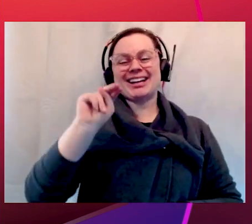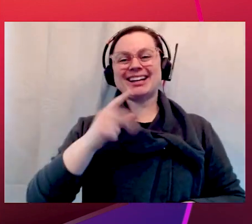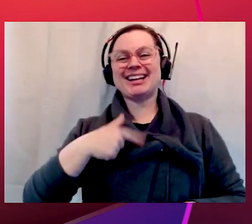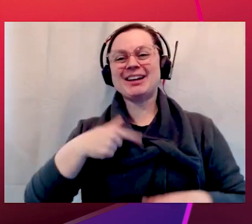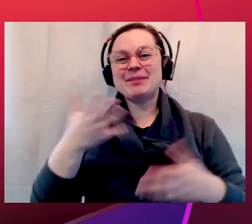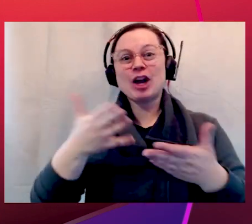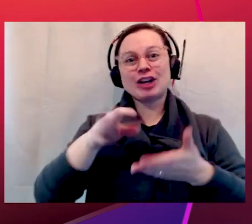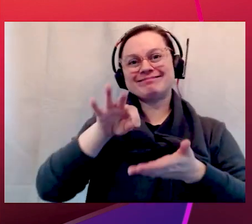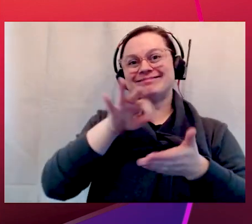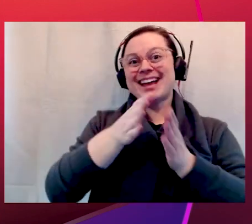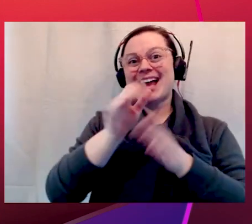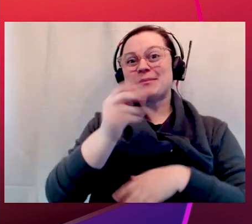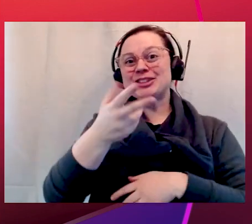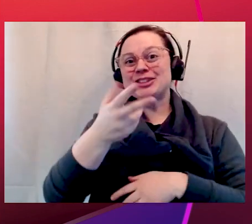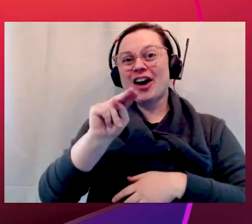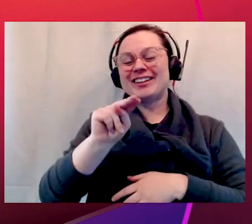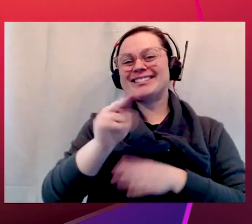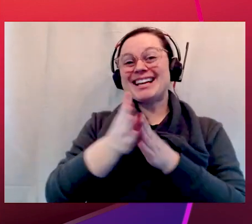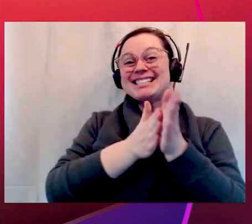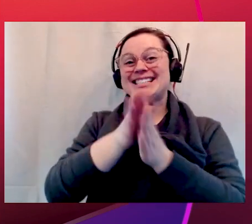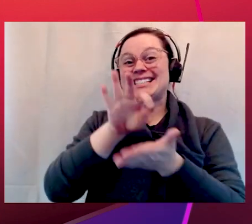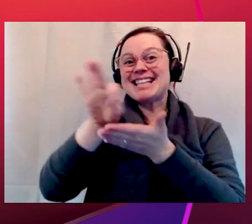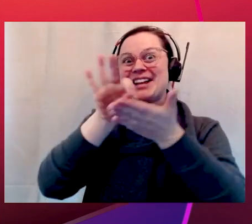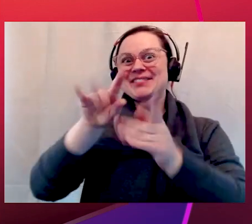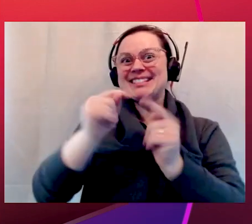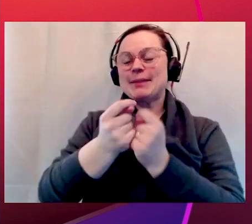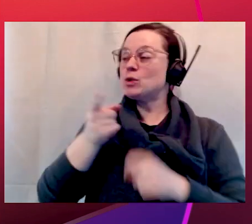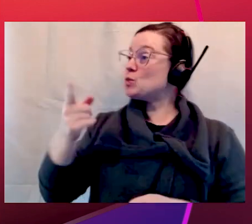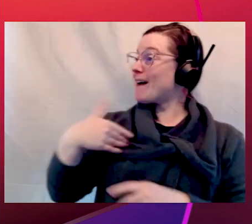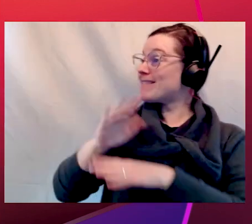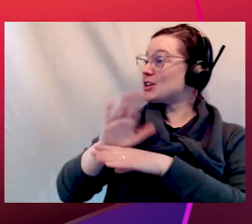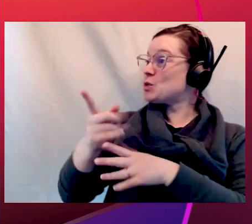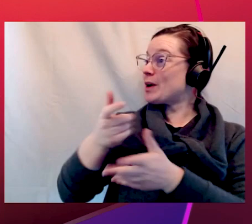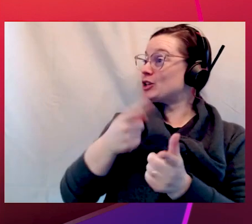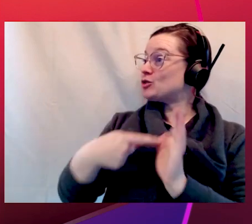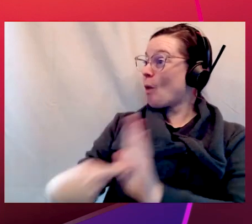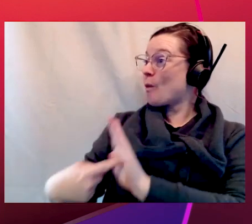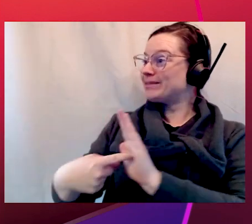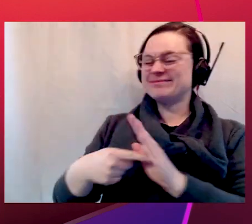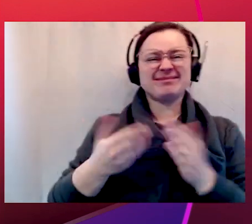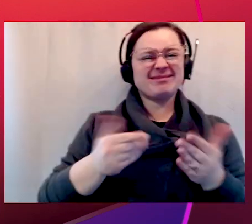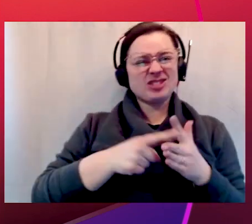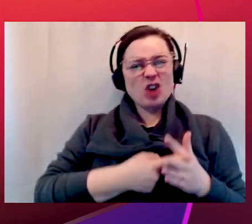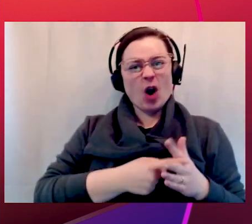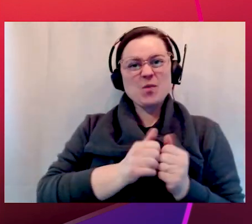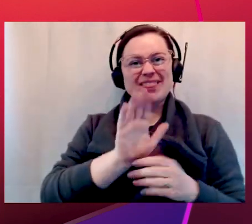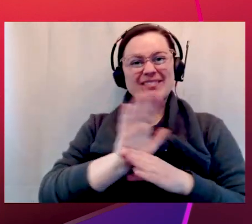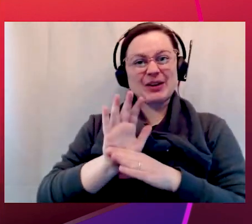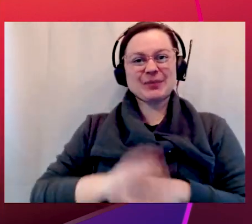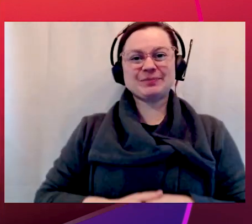team. Cameron, you've got a video that you want to show Let's start with that. Right? Perfect. Yeah. Let's go.